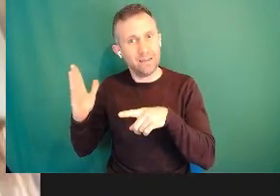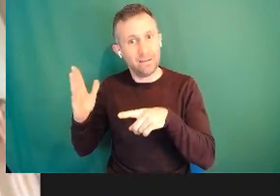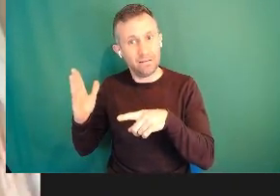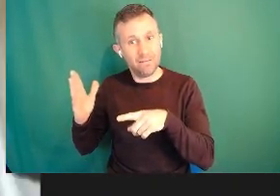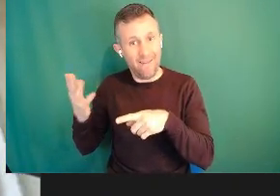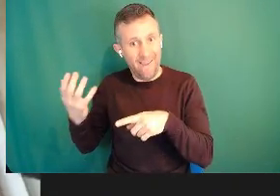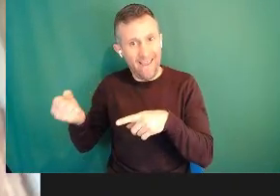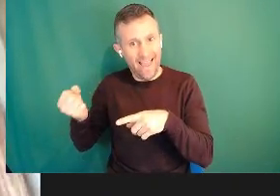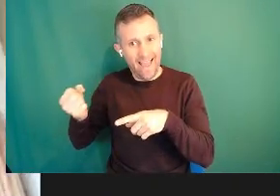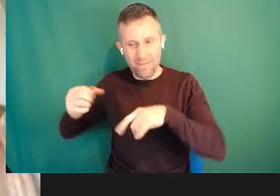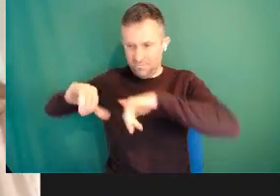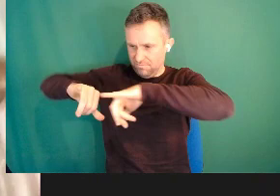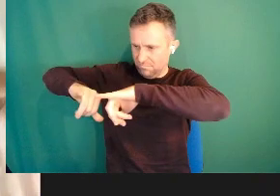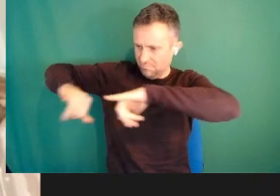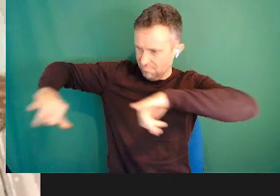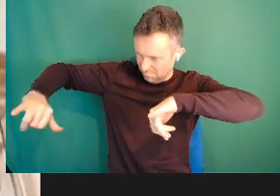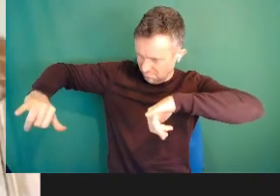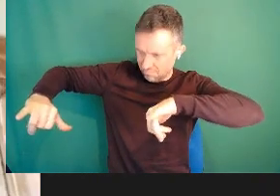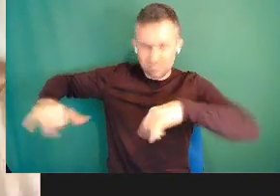put in.